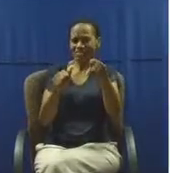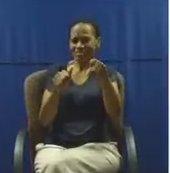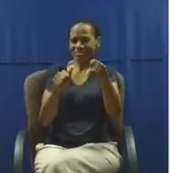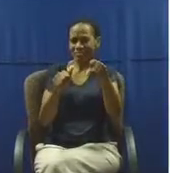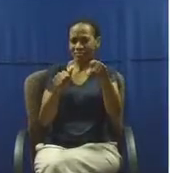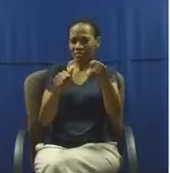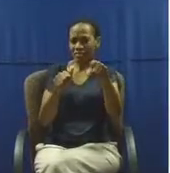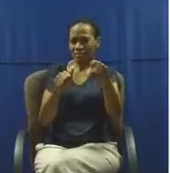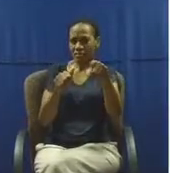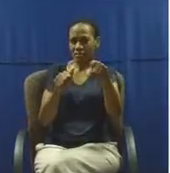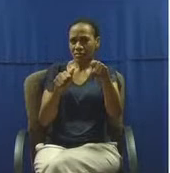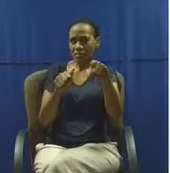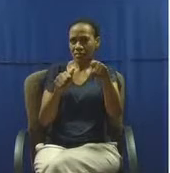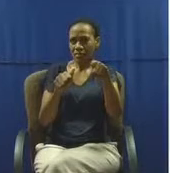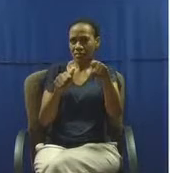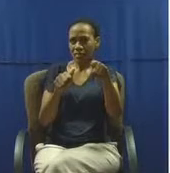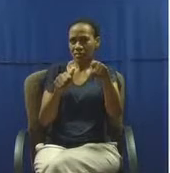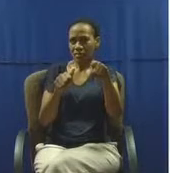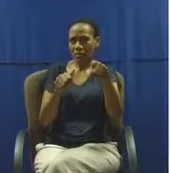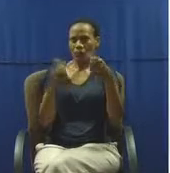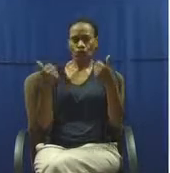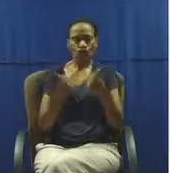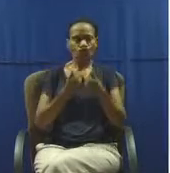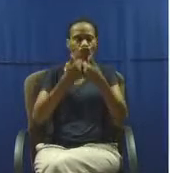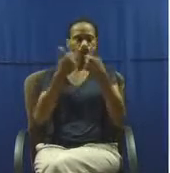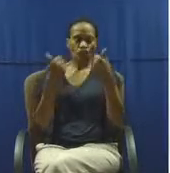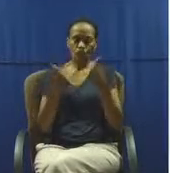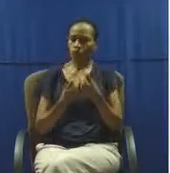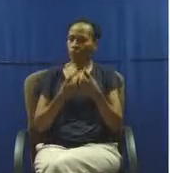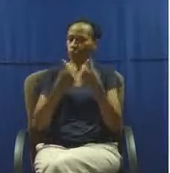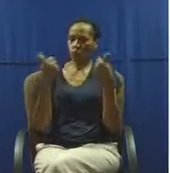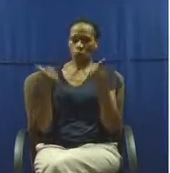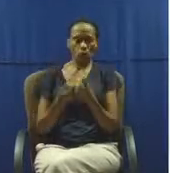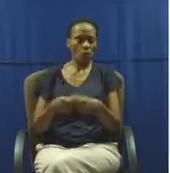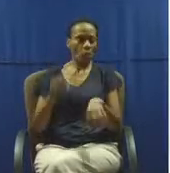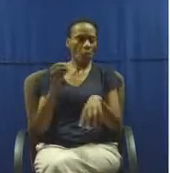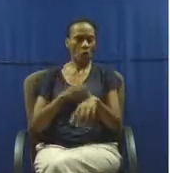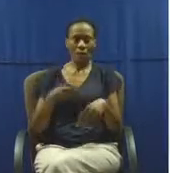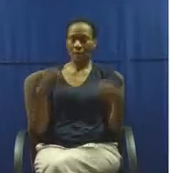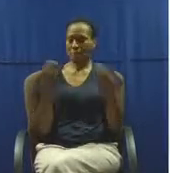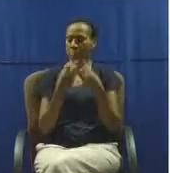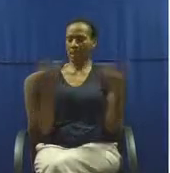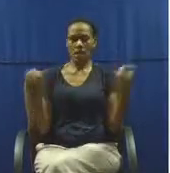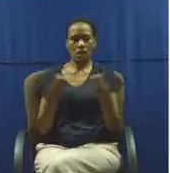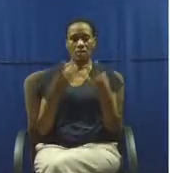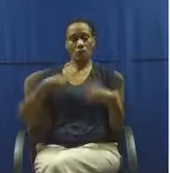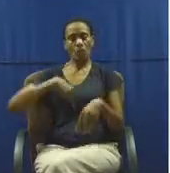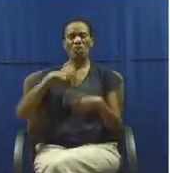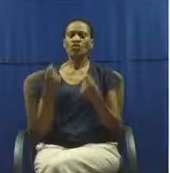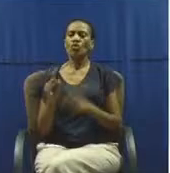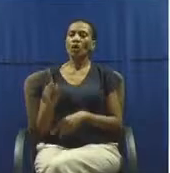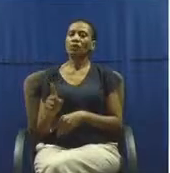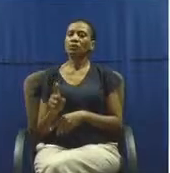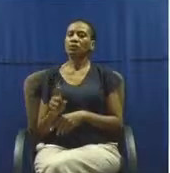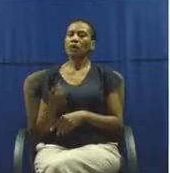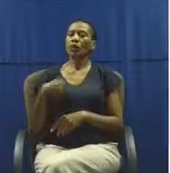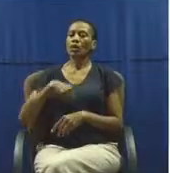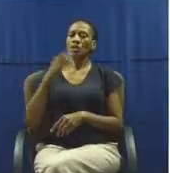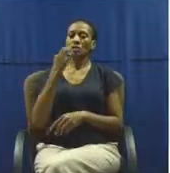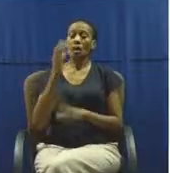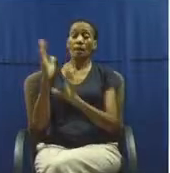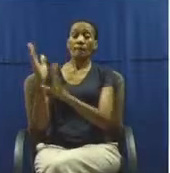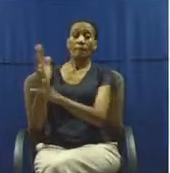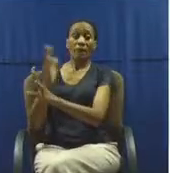really run into enormous challenges and problems, what are we doing? We're saying we will bring in a private